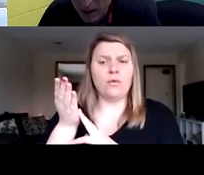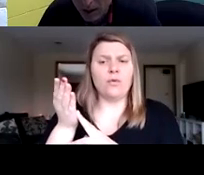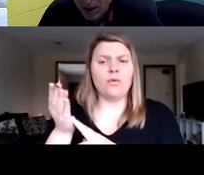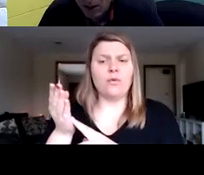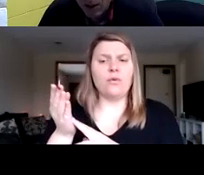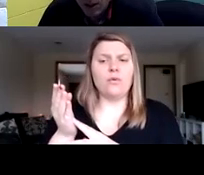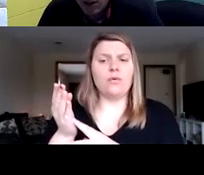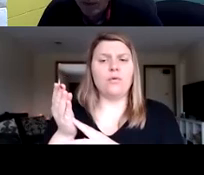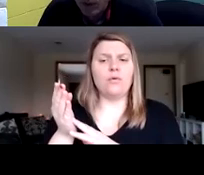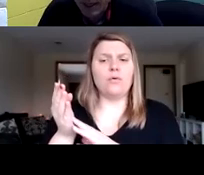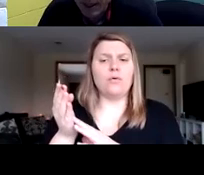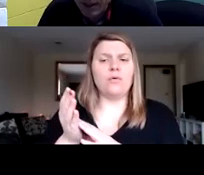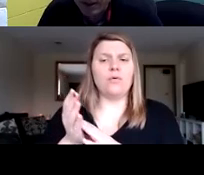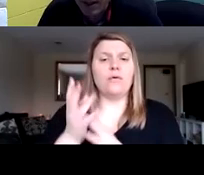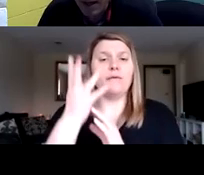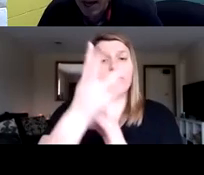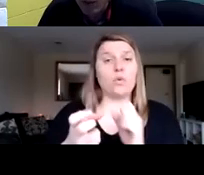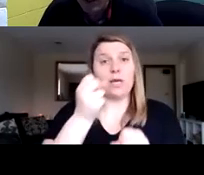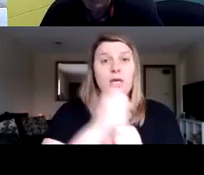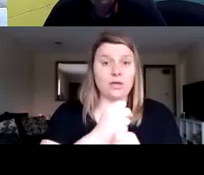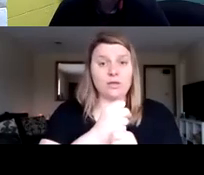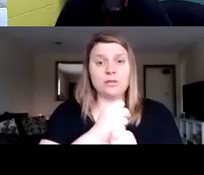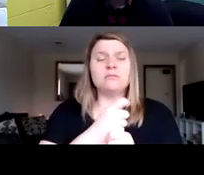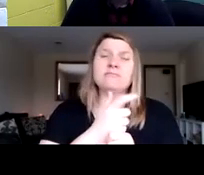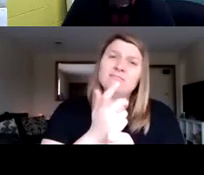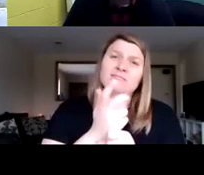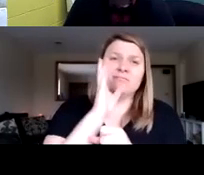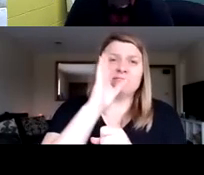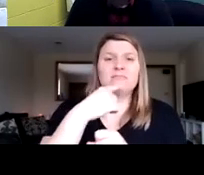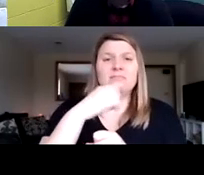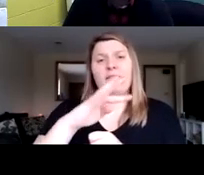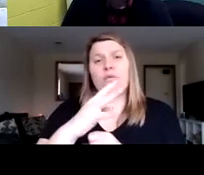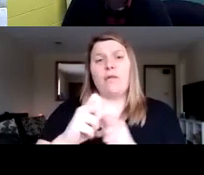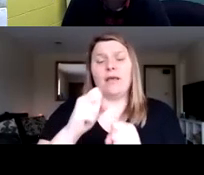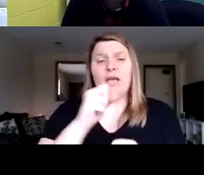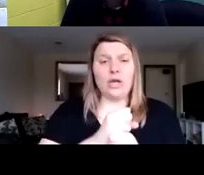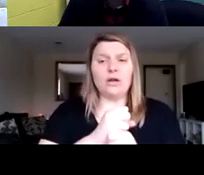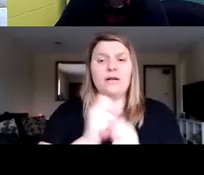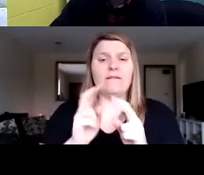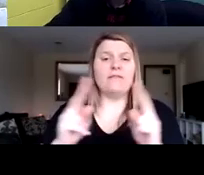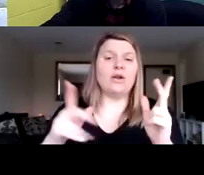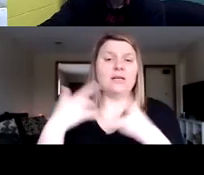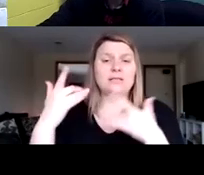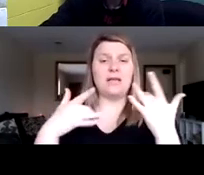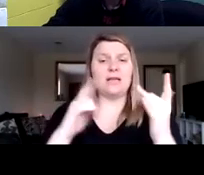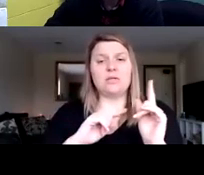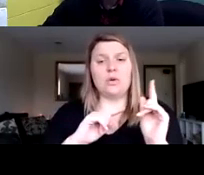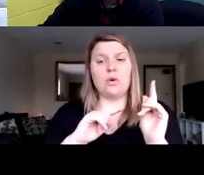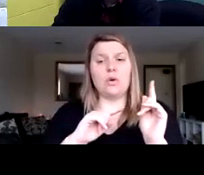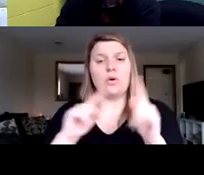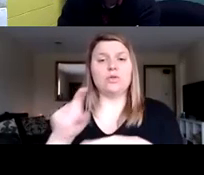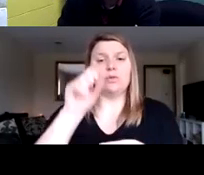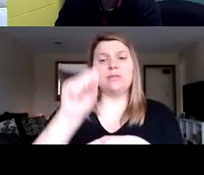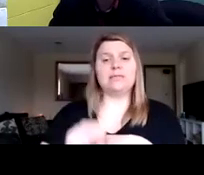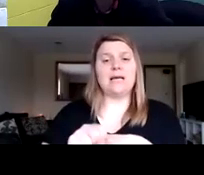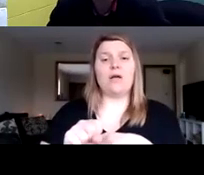my 4 years. I will say in my 4th year, I was very excited to go to a South